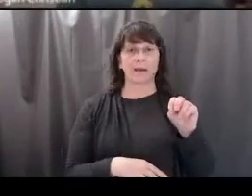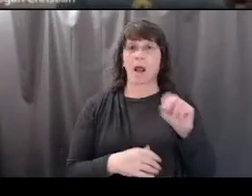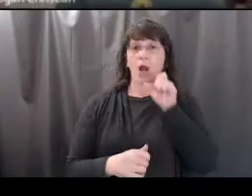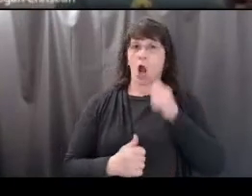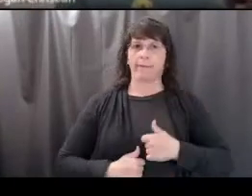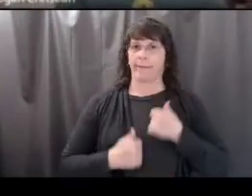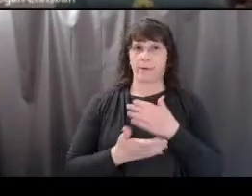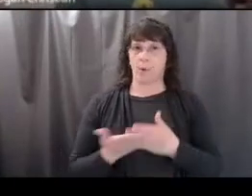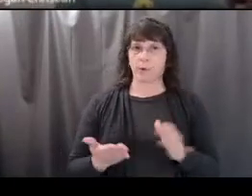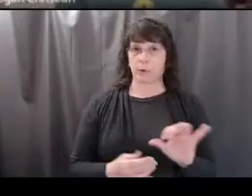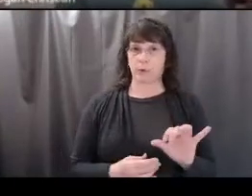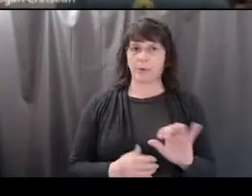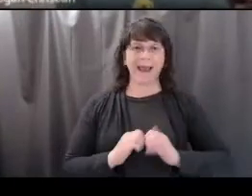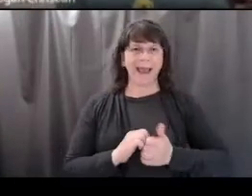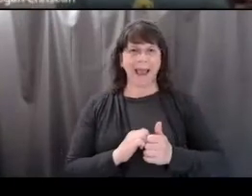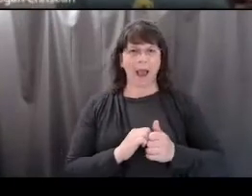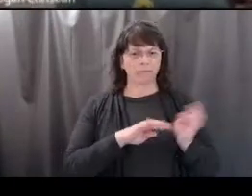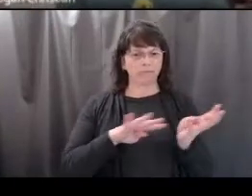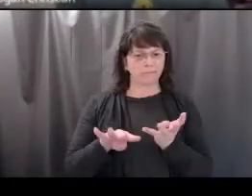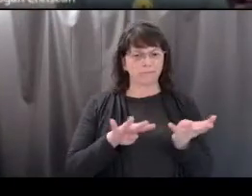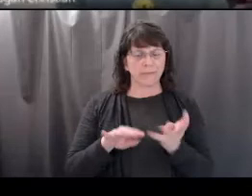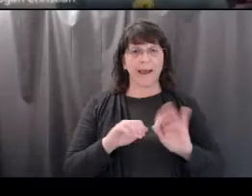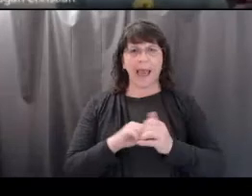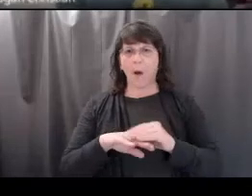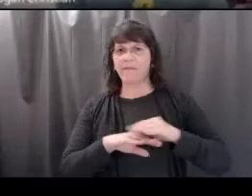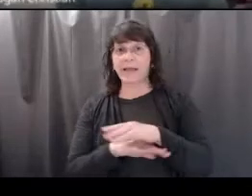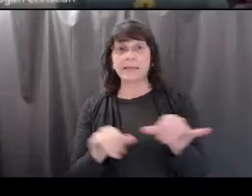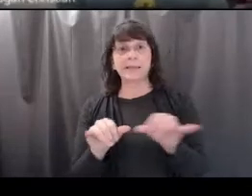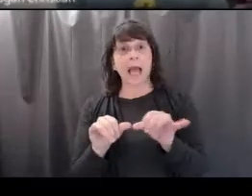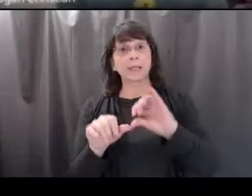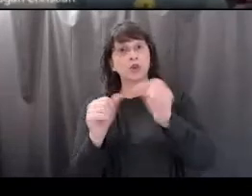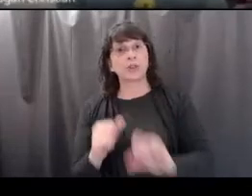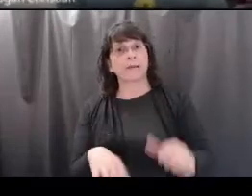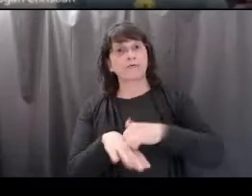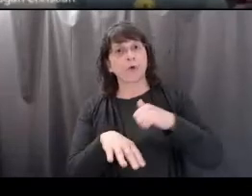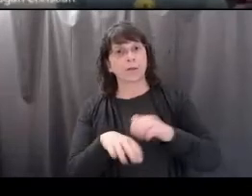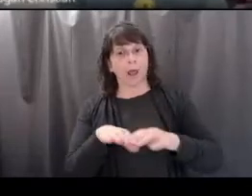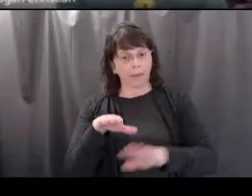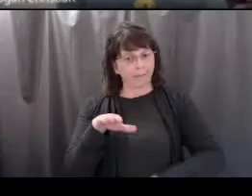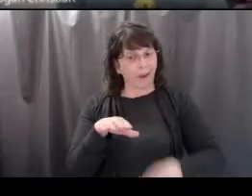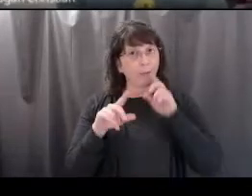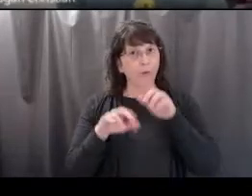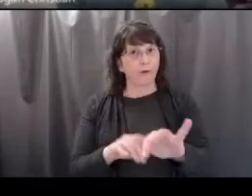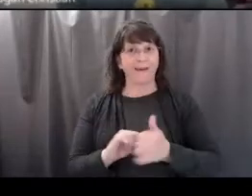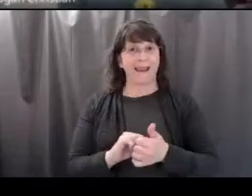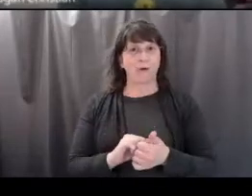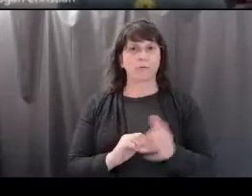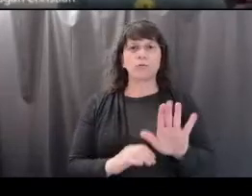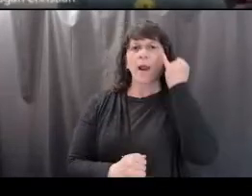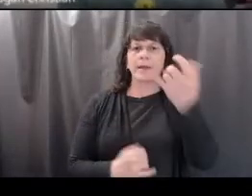well. So how might the stream flow of a river affect the sizes and shapes of rocks along the river bottom? What are your